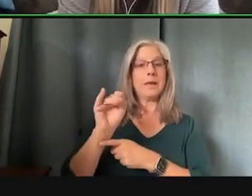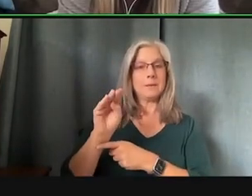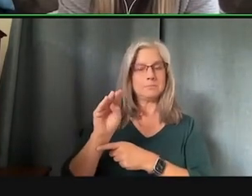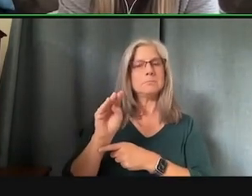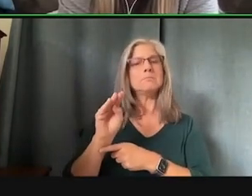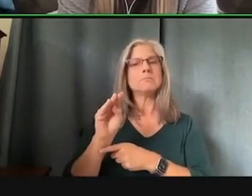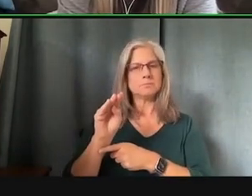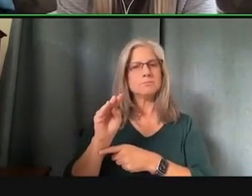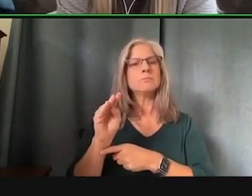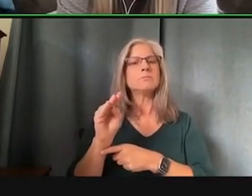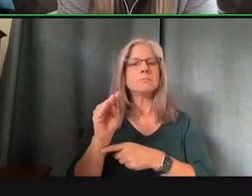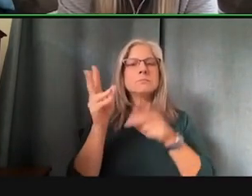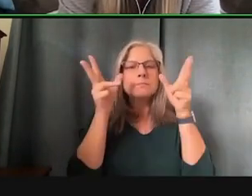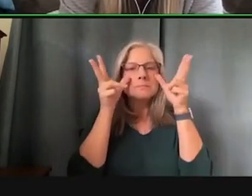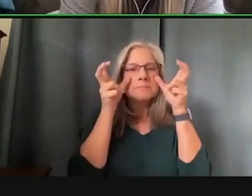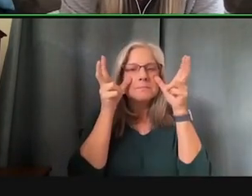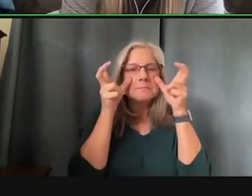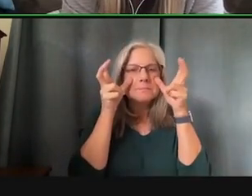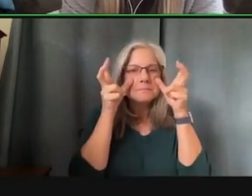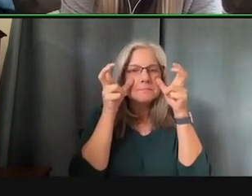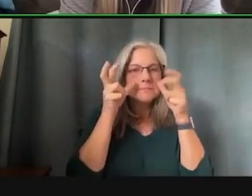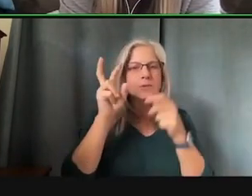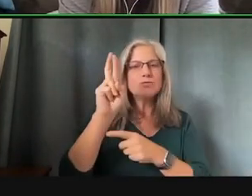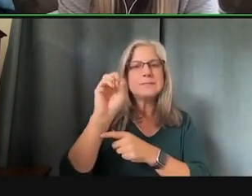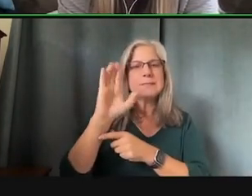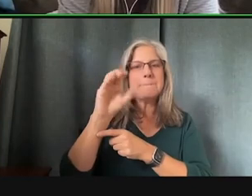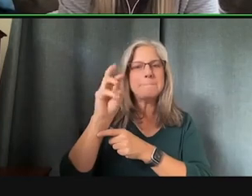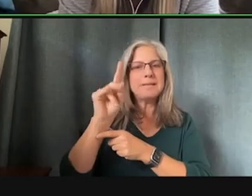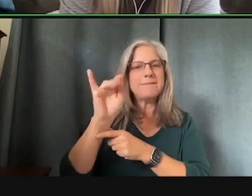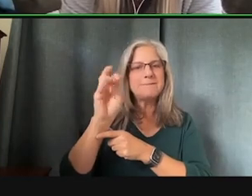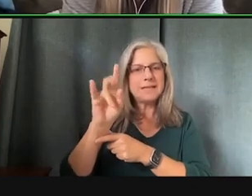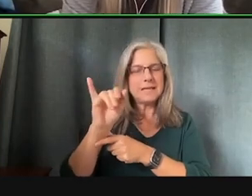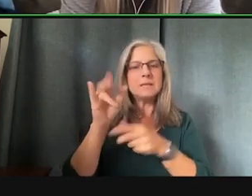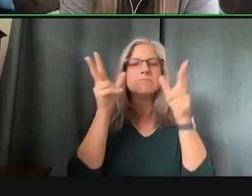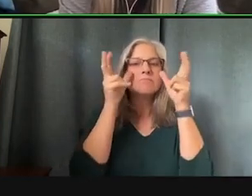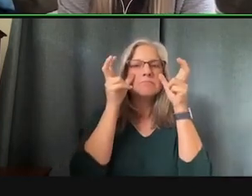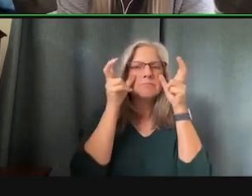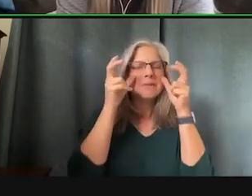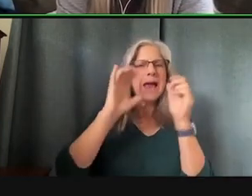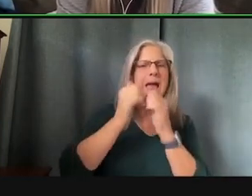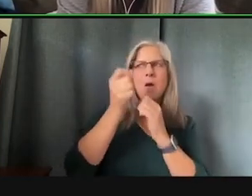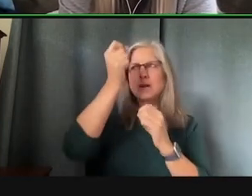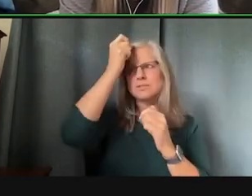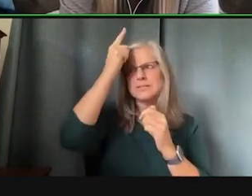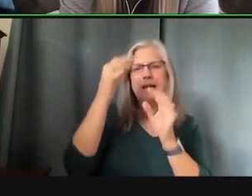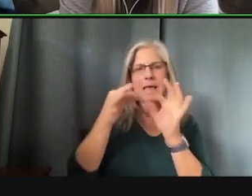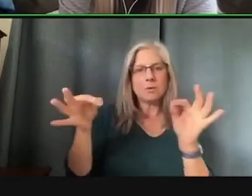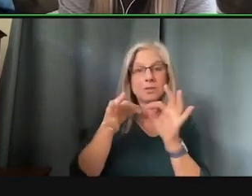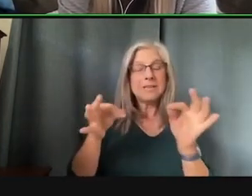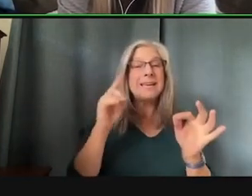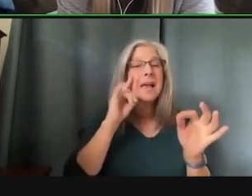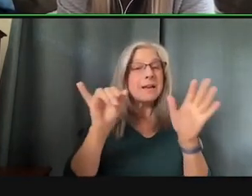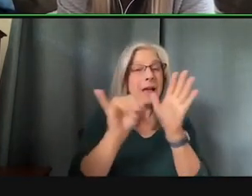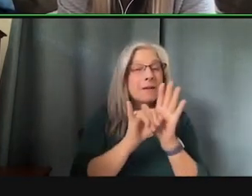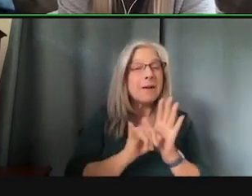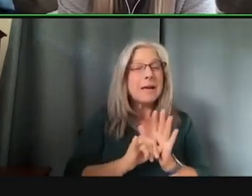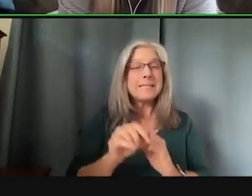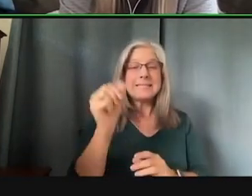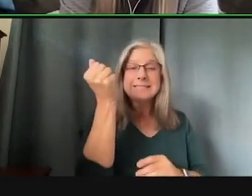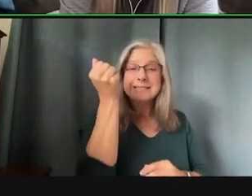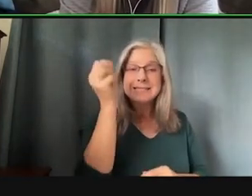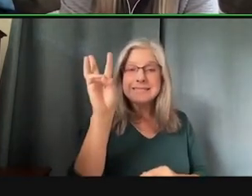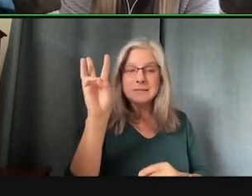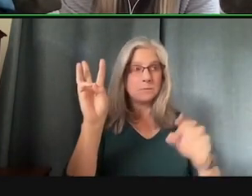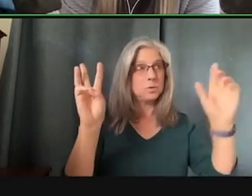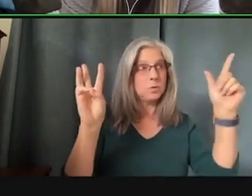receptively, meaning with his eyeballs, how he understands language, identifying 16 out of 26